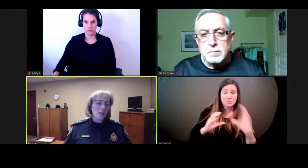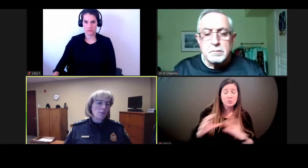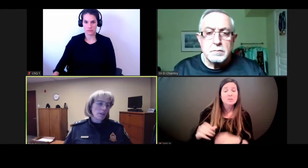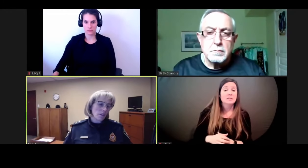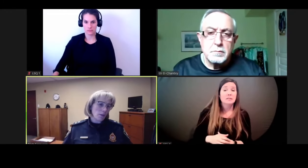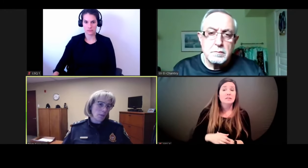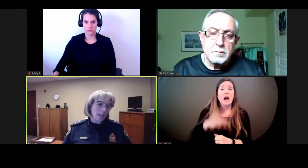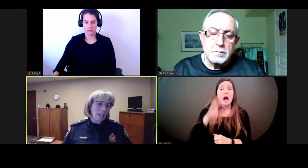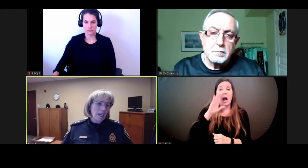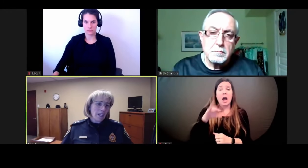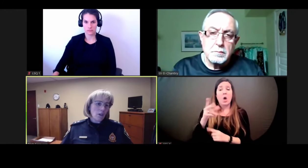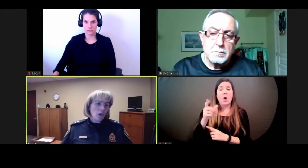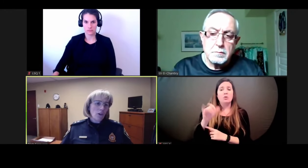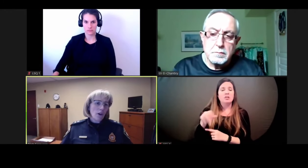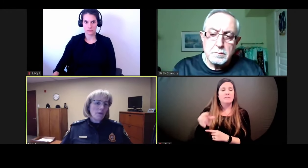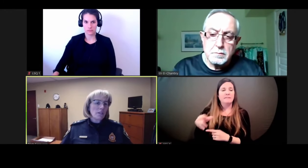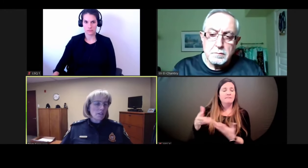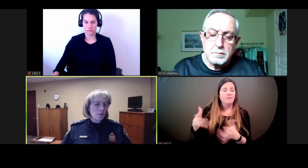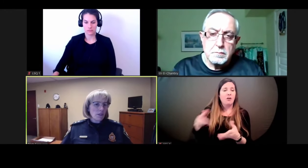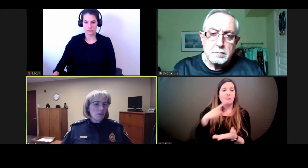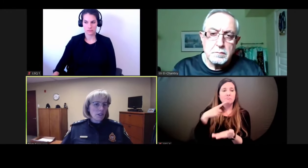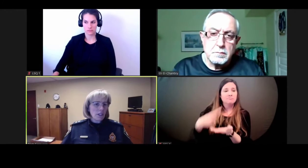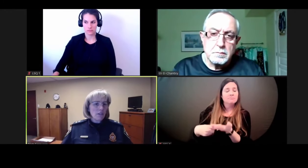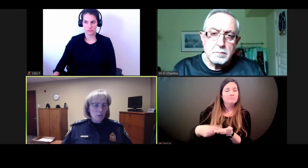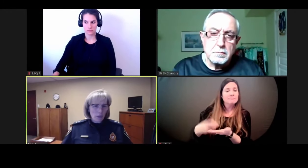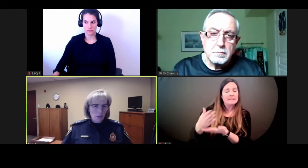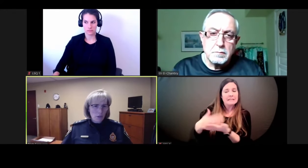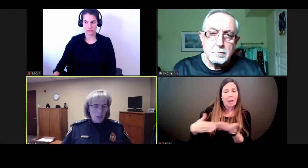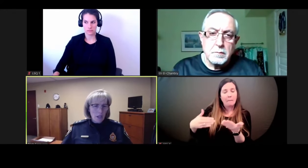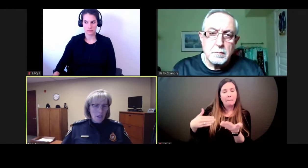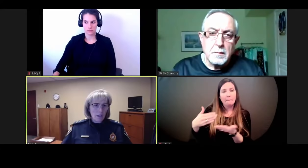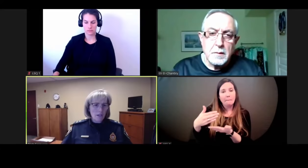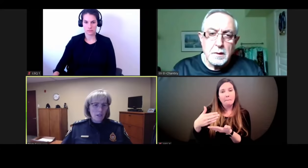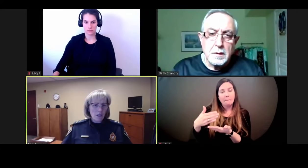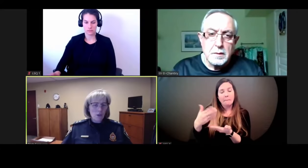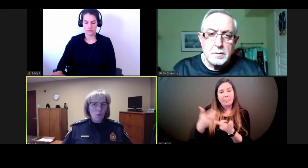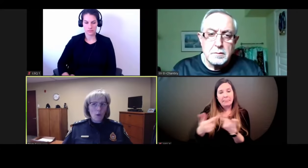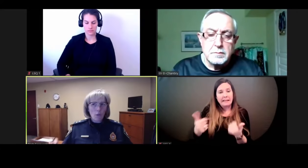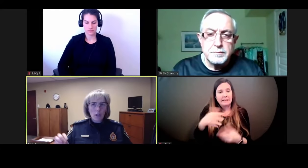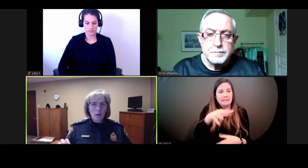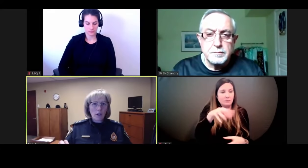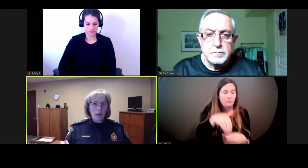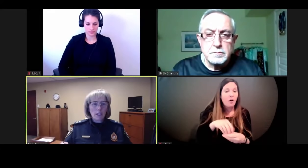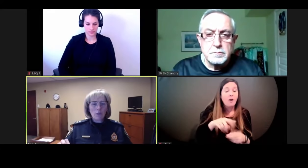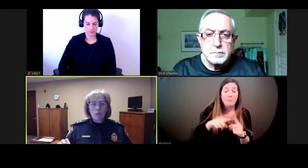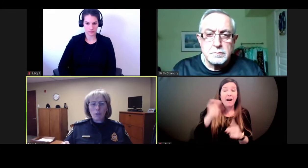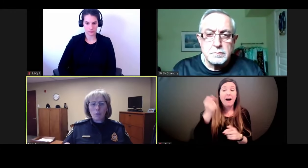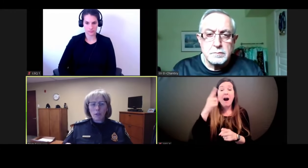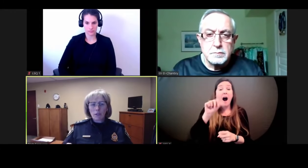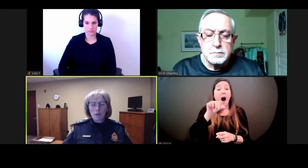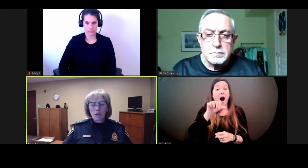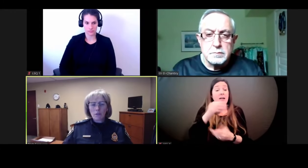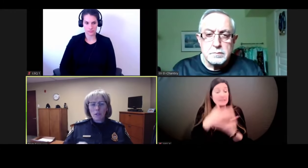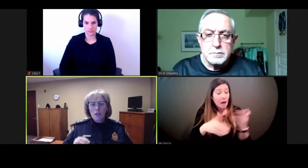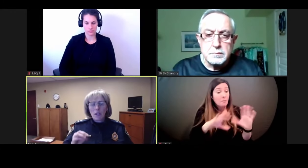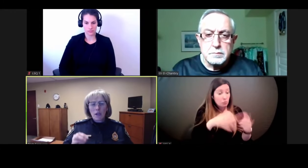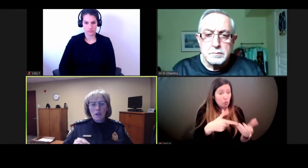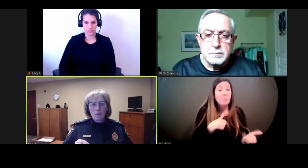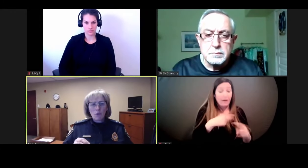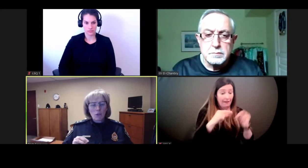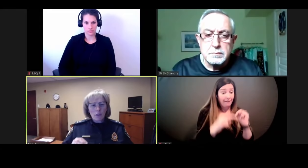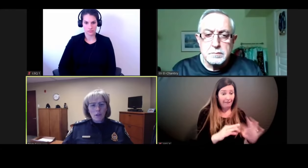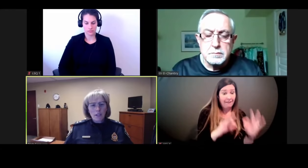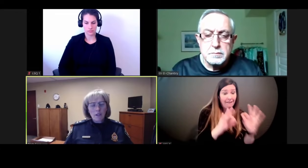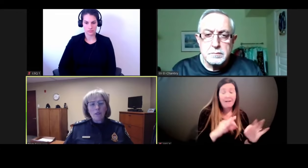of the aspects of it, but there are obviously some different influencers in this. And so while we are connecting with the people on the ground